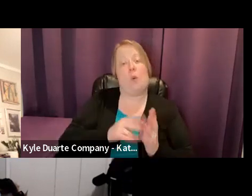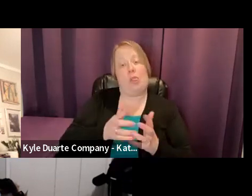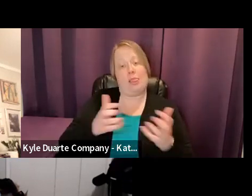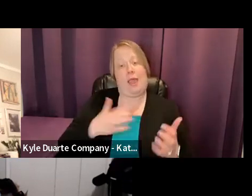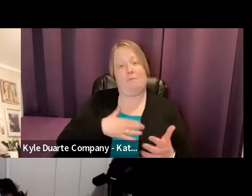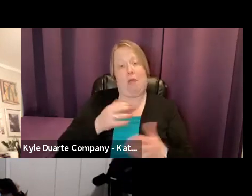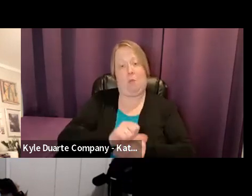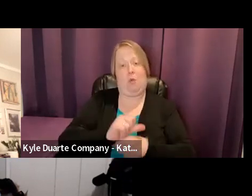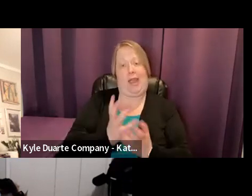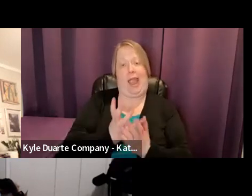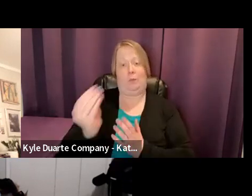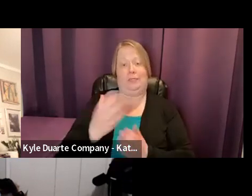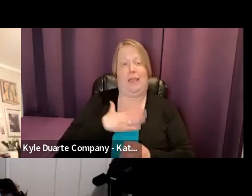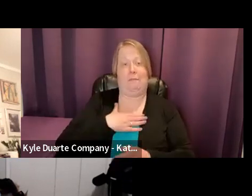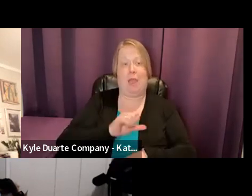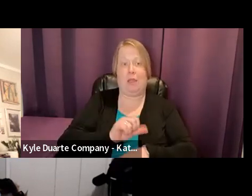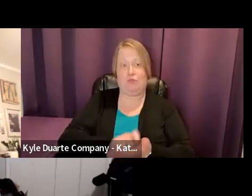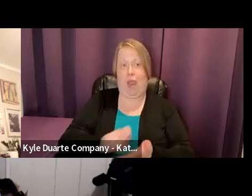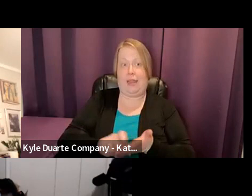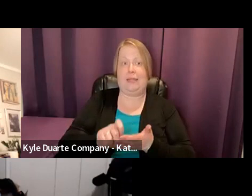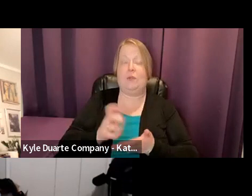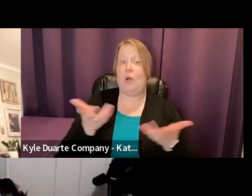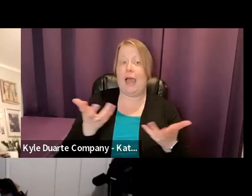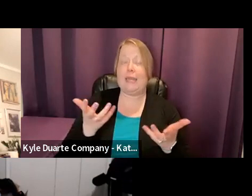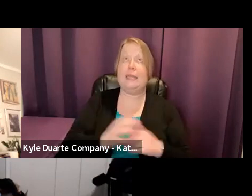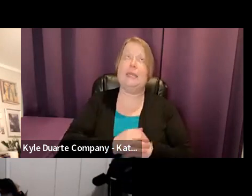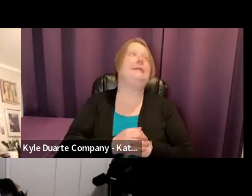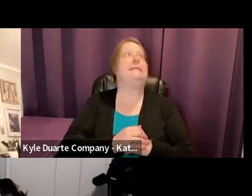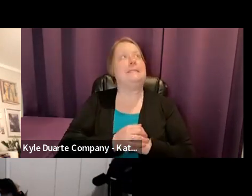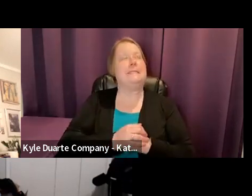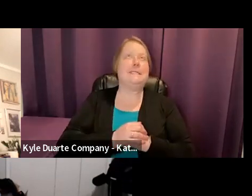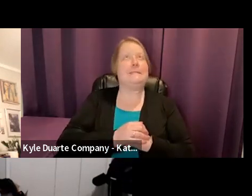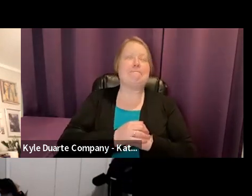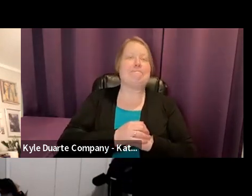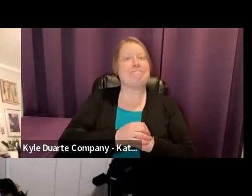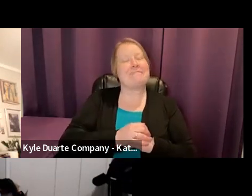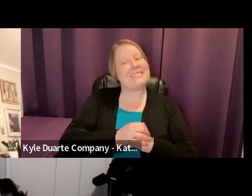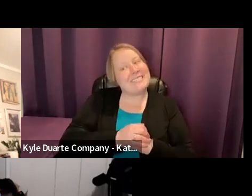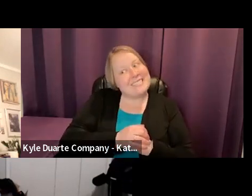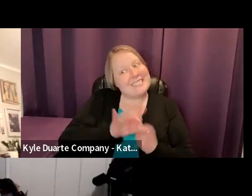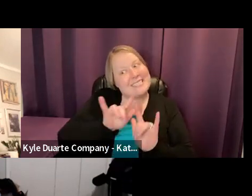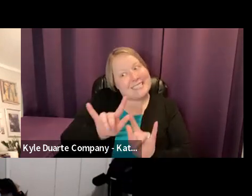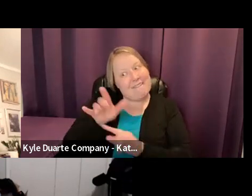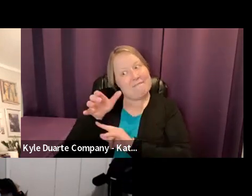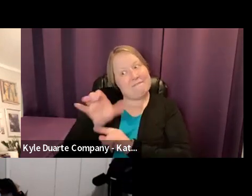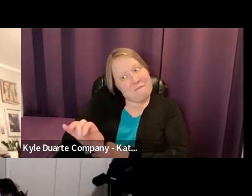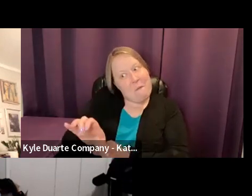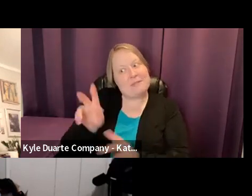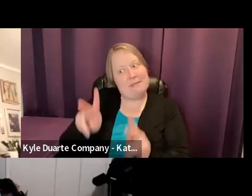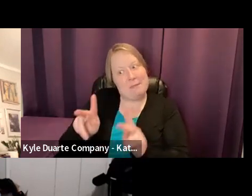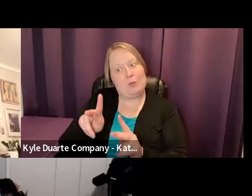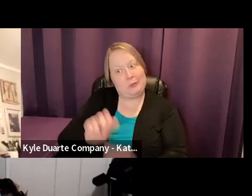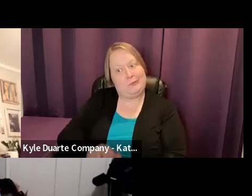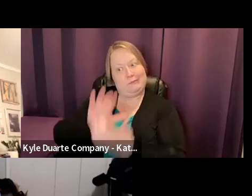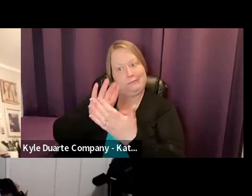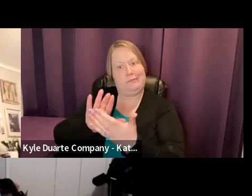my writing is lovingly forcing people to confront the fact that a lot of the spaces that